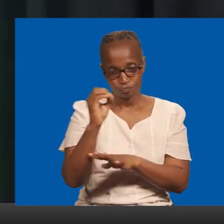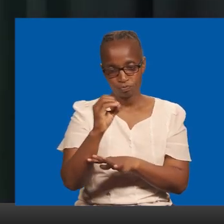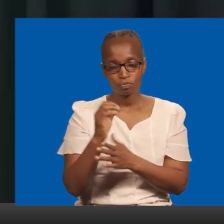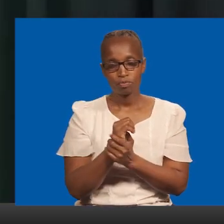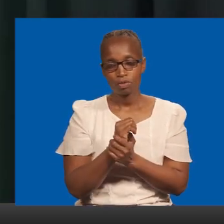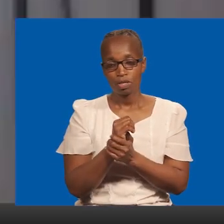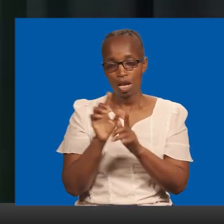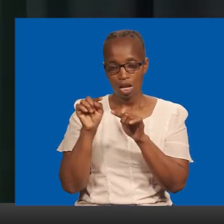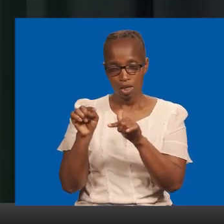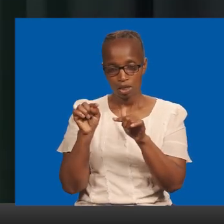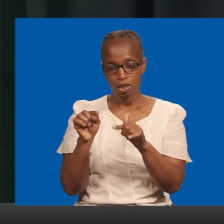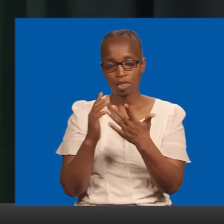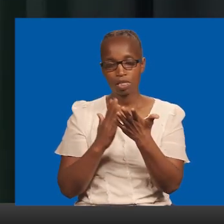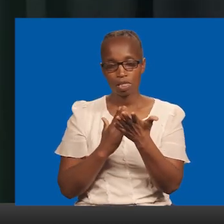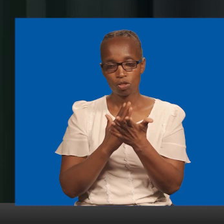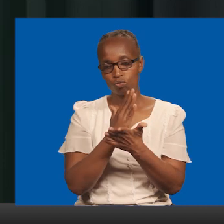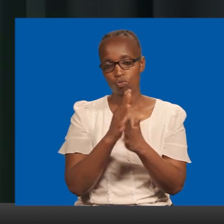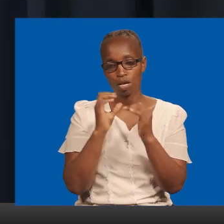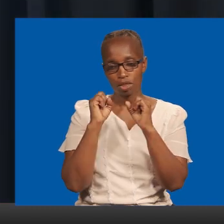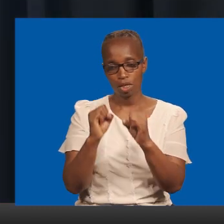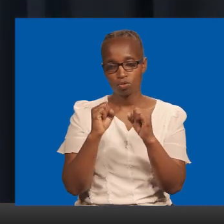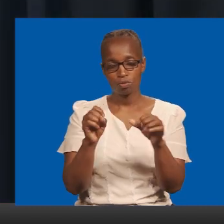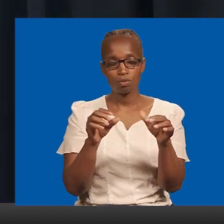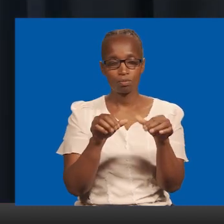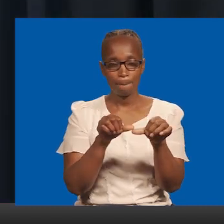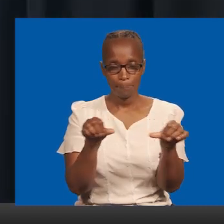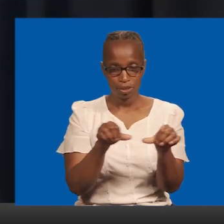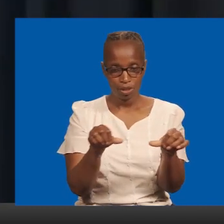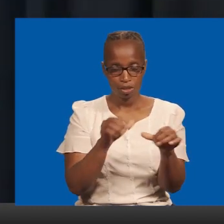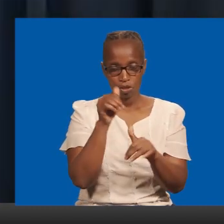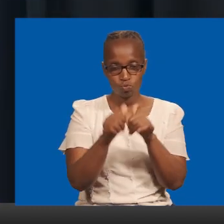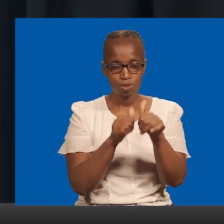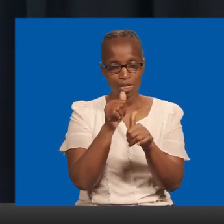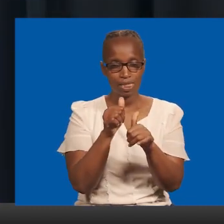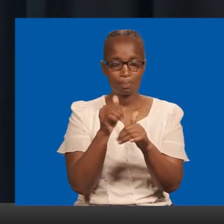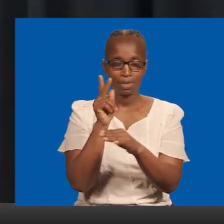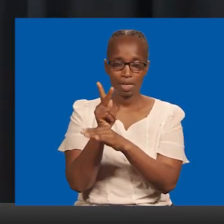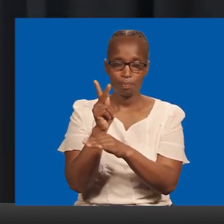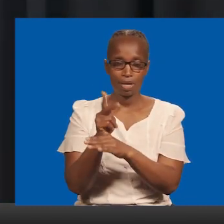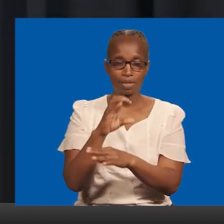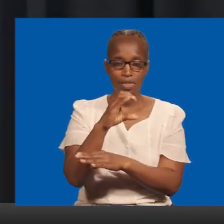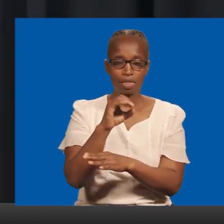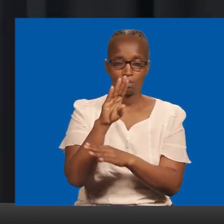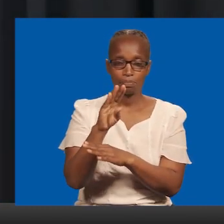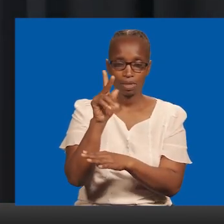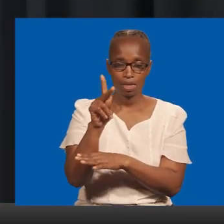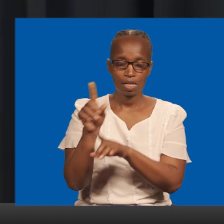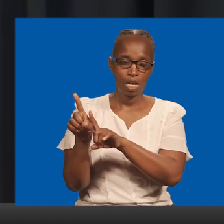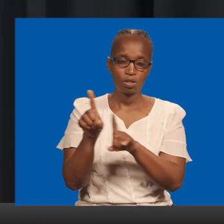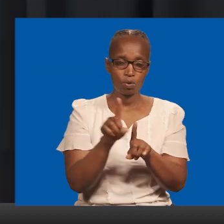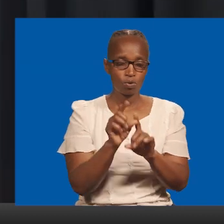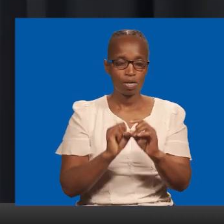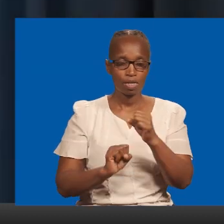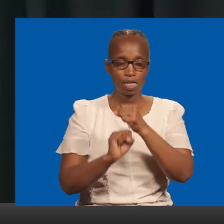And this is due to the strong measures that have been taken by the monetary policy of the CBK and the supportive measures